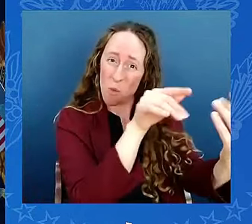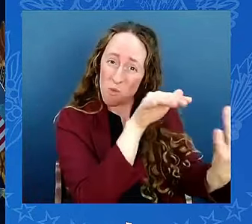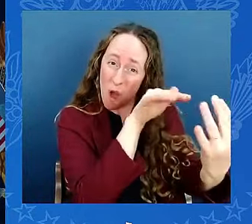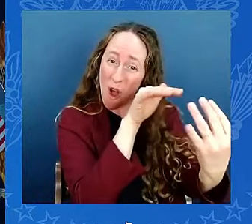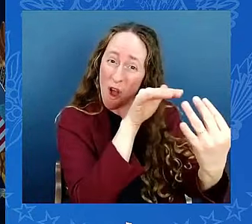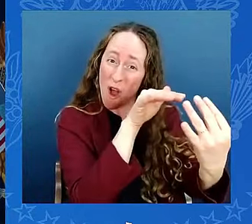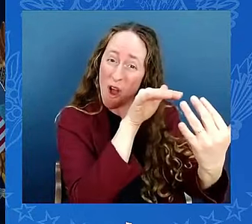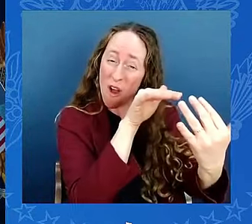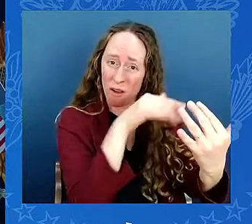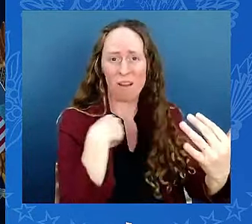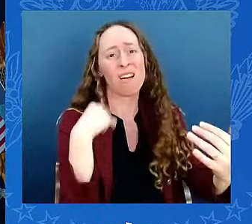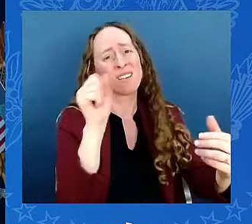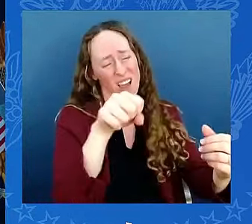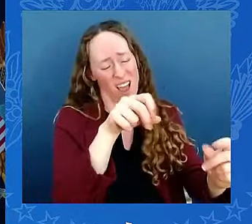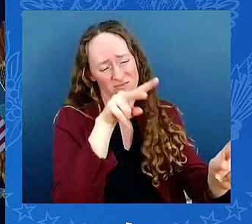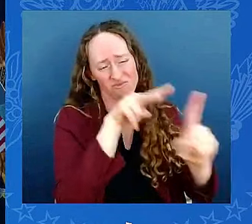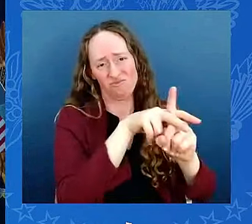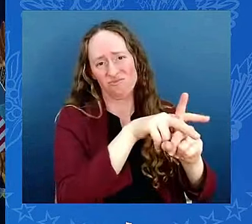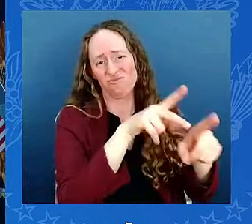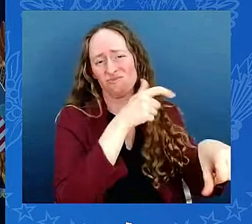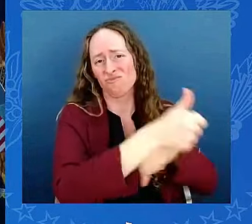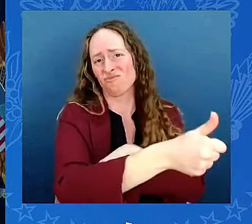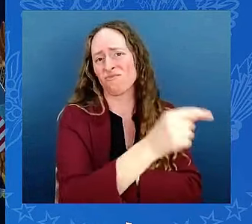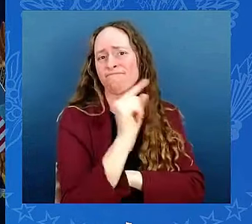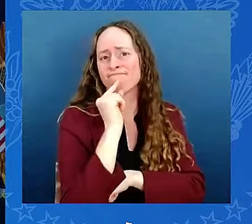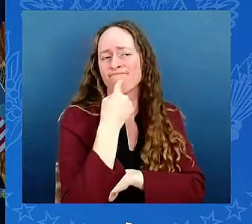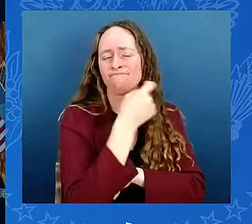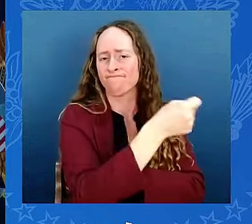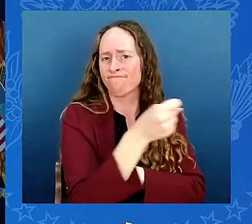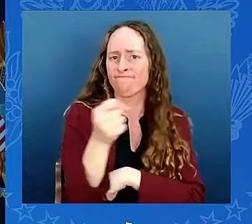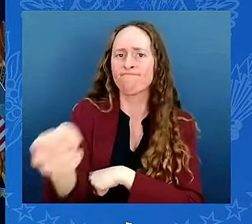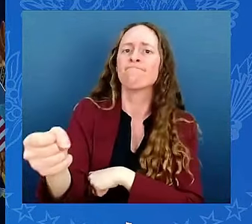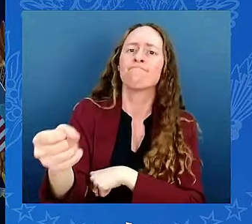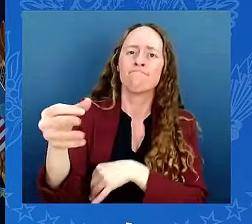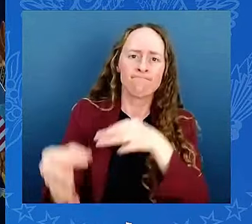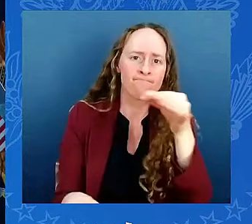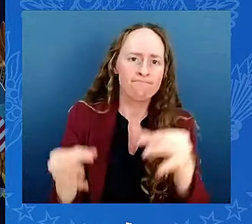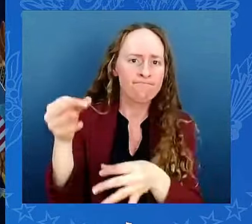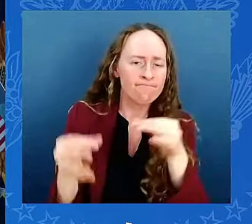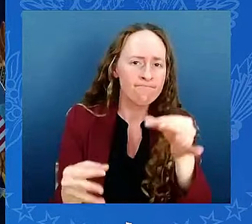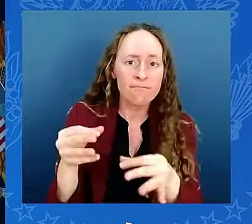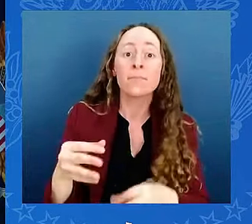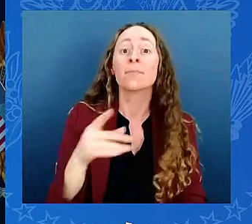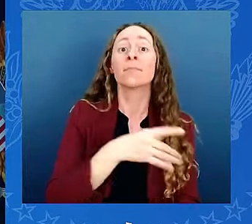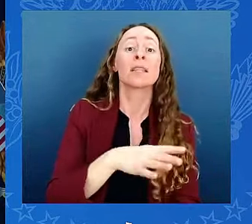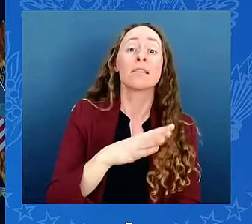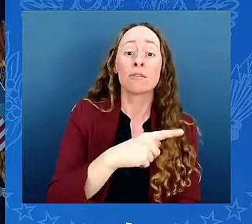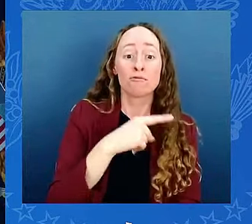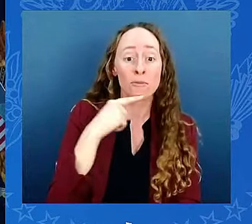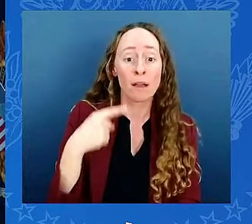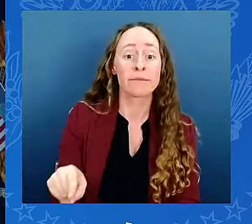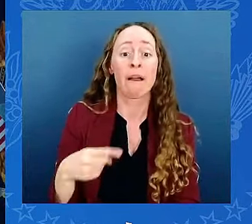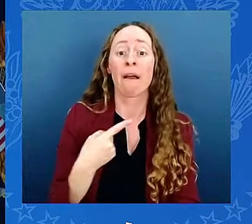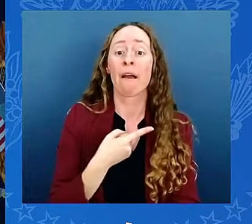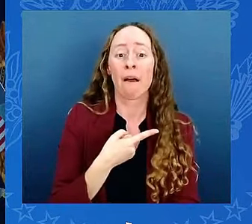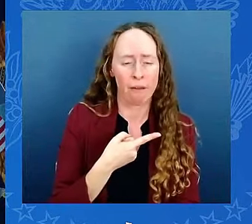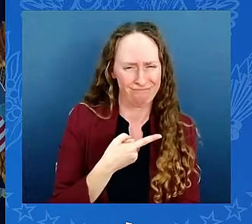And we continue to condemn Russia for its widespread violent sexual assaults in Ukraine.